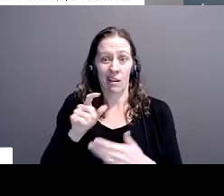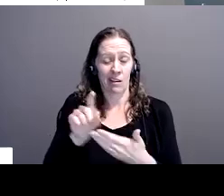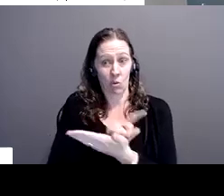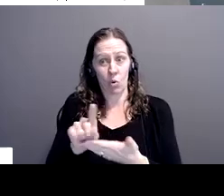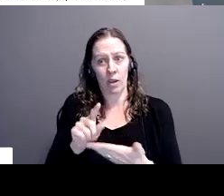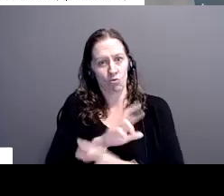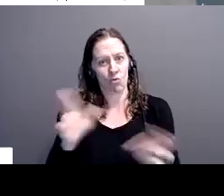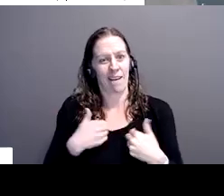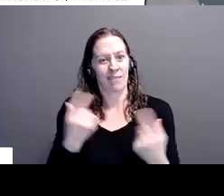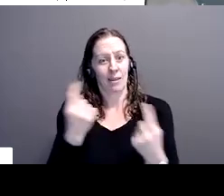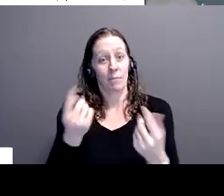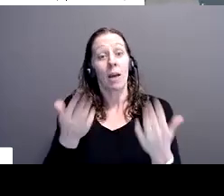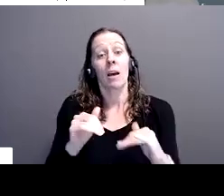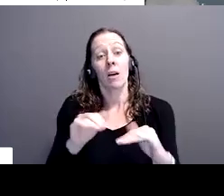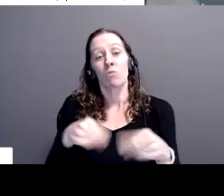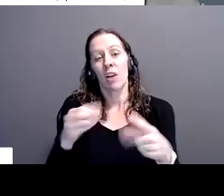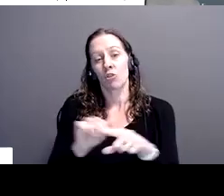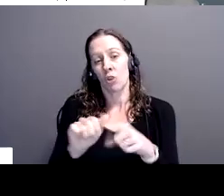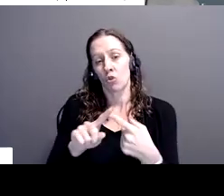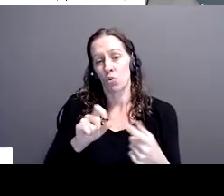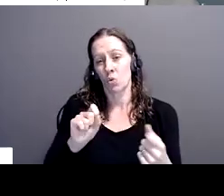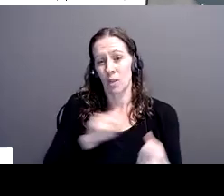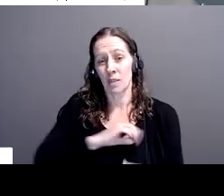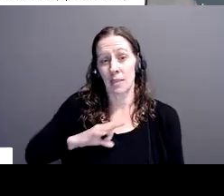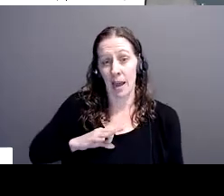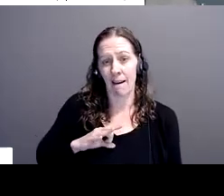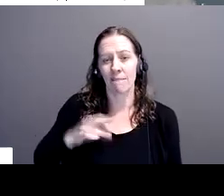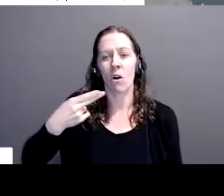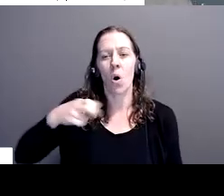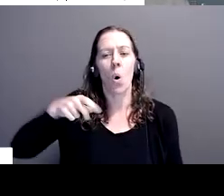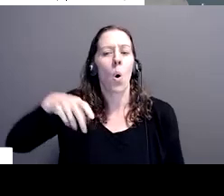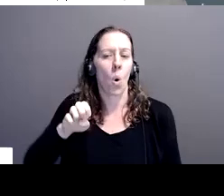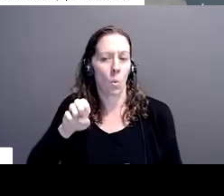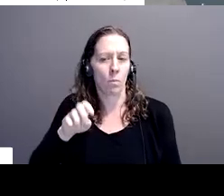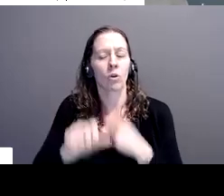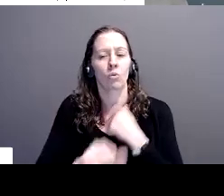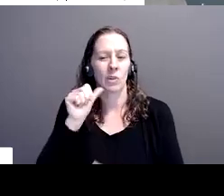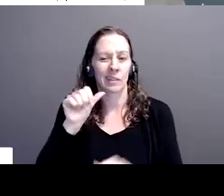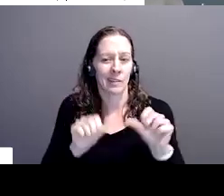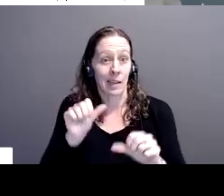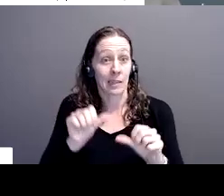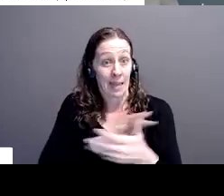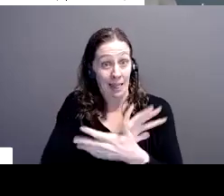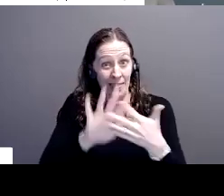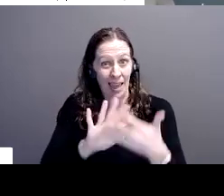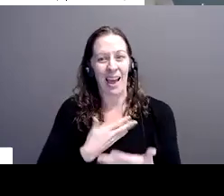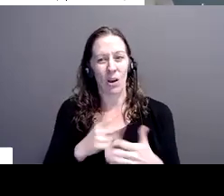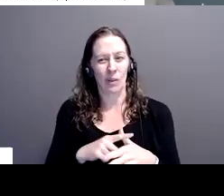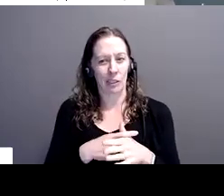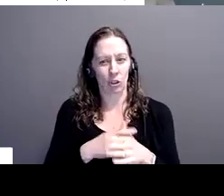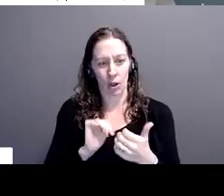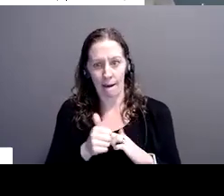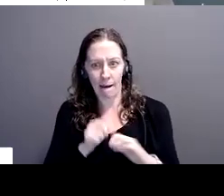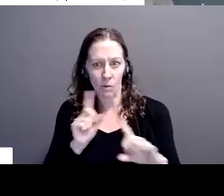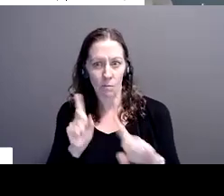training to staff in the HOPE risk assessment. And so that's kind of our initial thing. As we continue